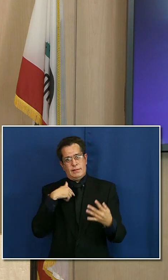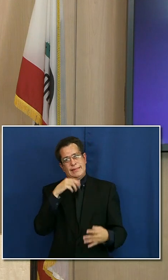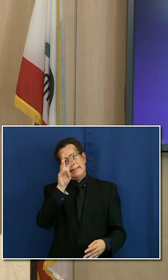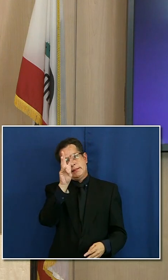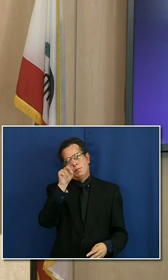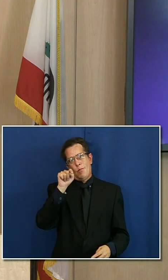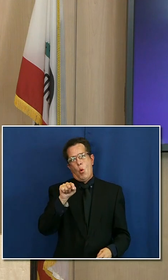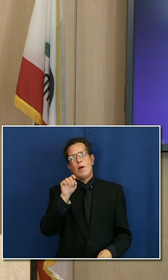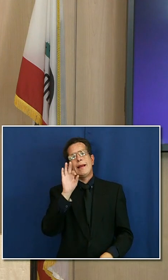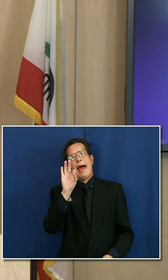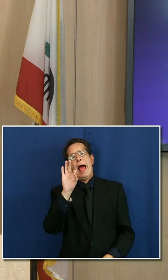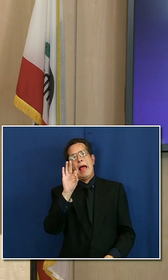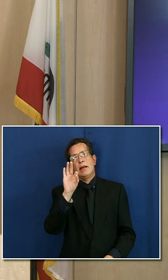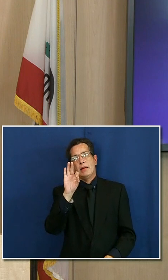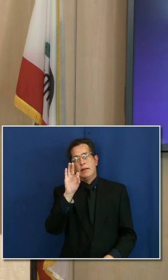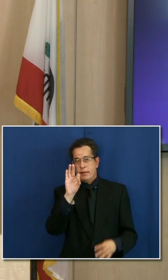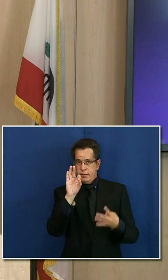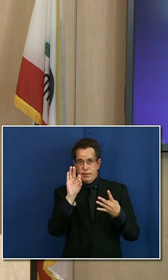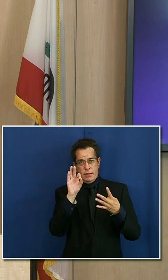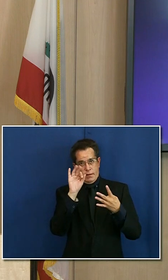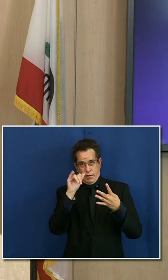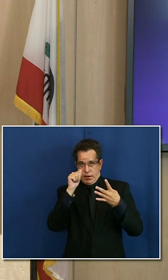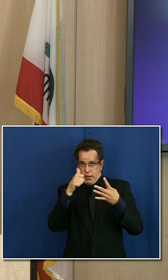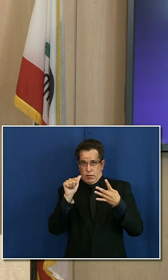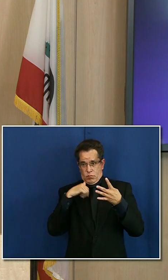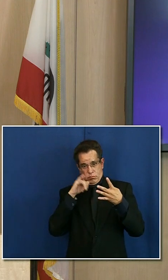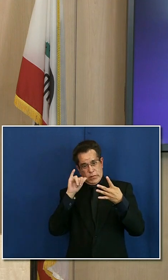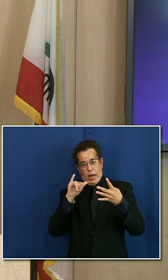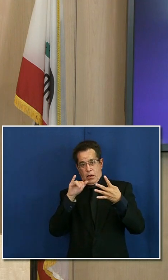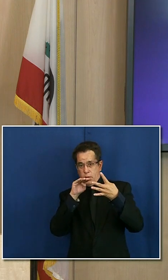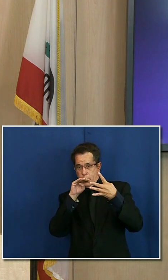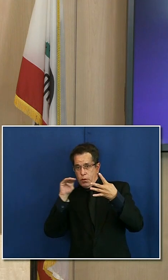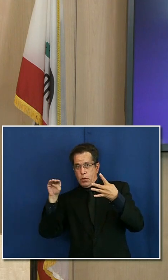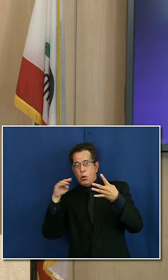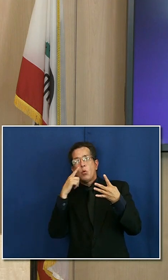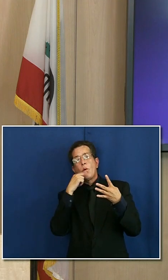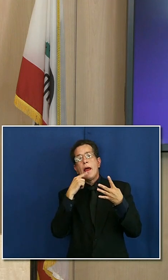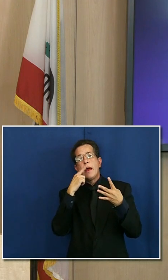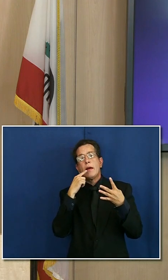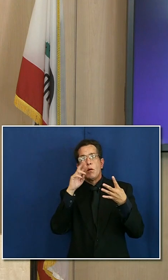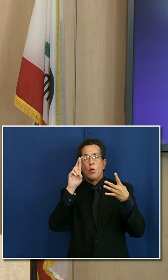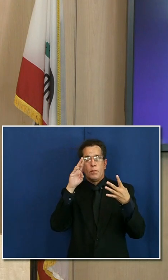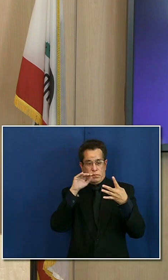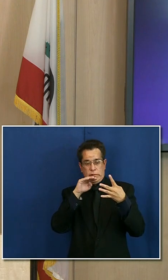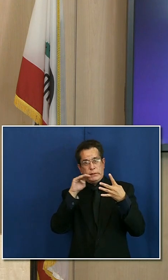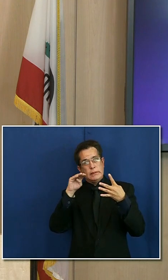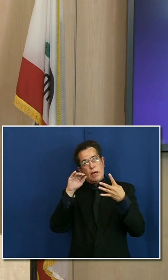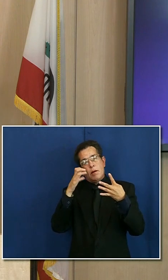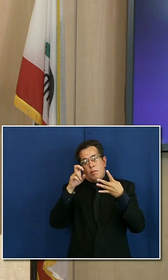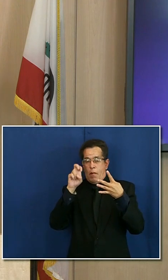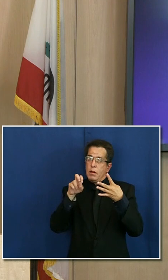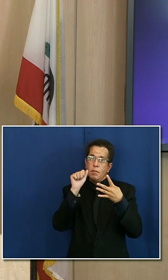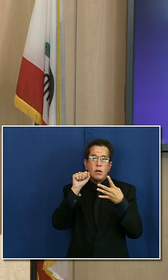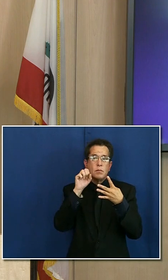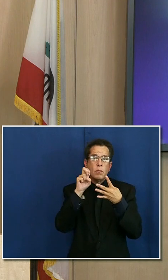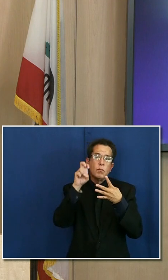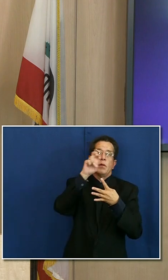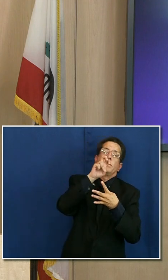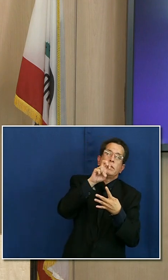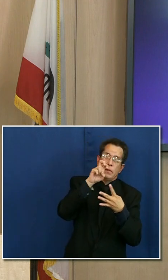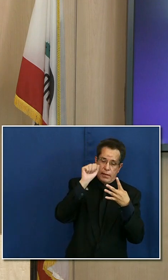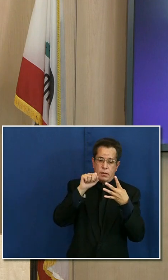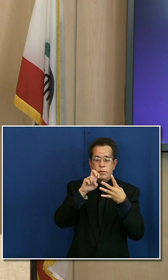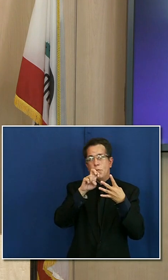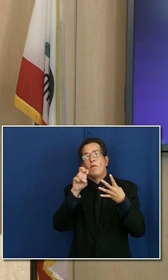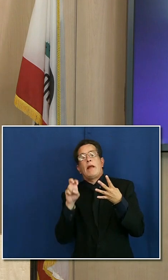6.9, and any change we could stay in red for a considerable amount of time. We could potentially move up. We could theoretically